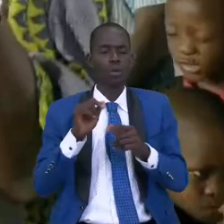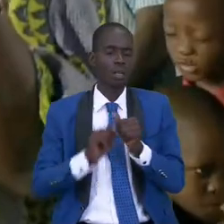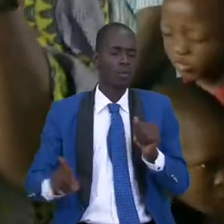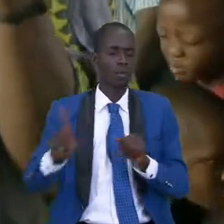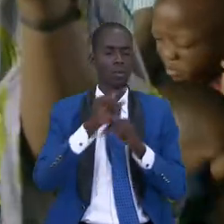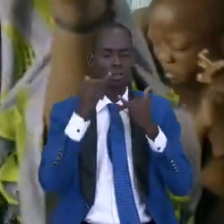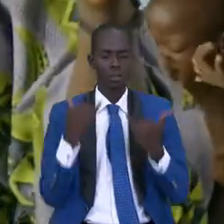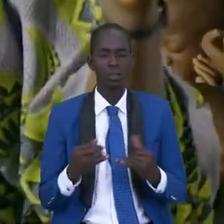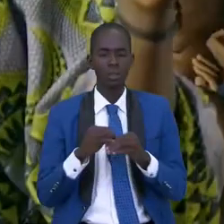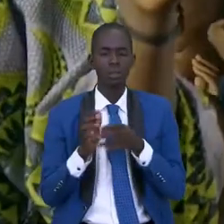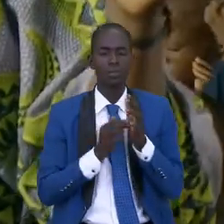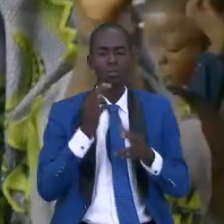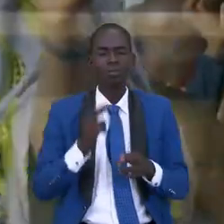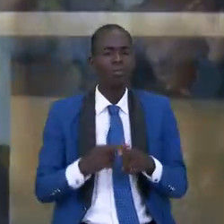now.